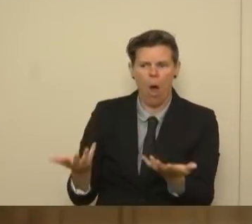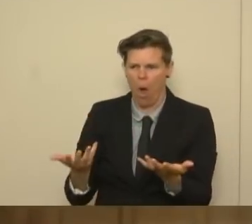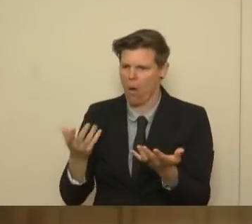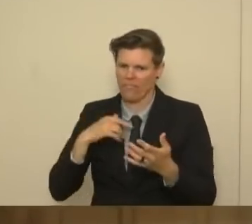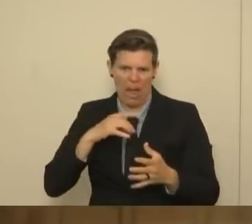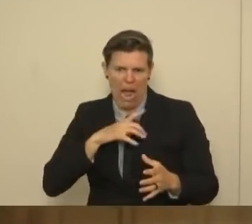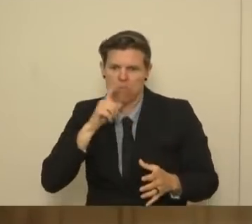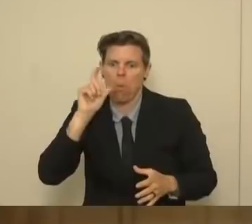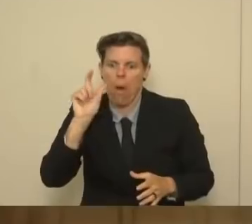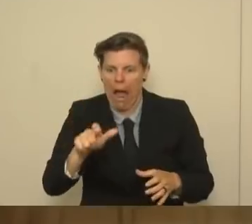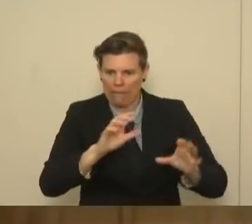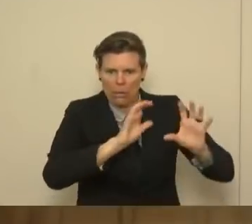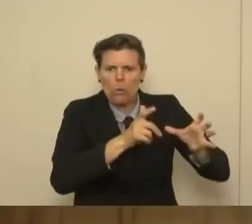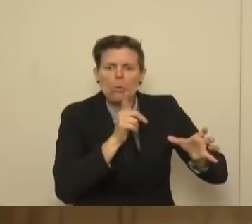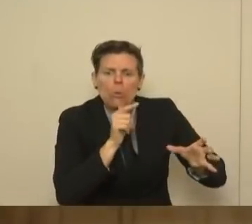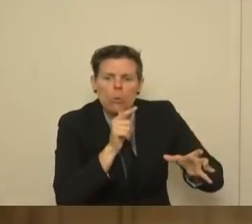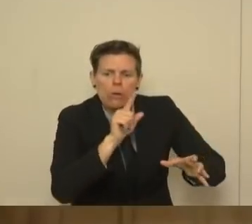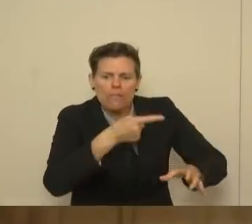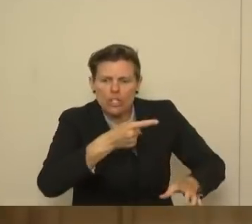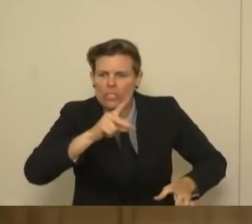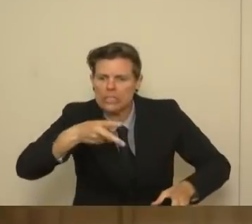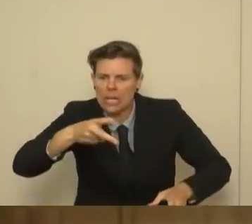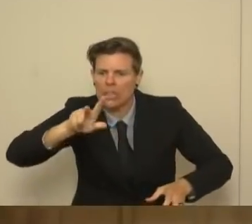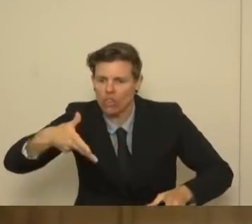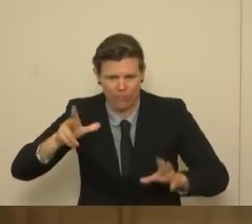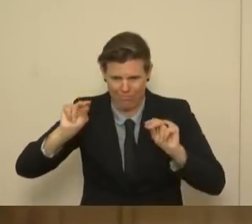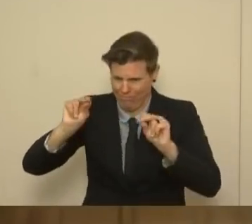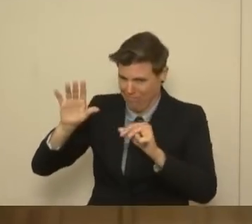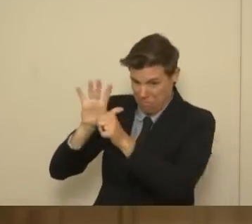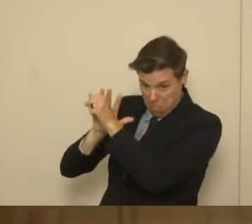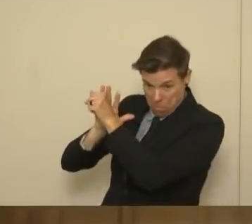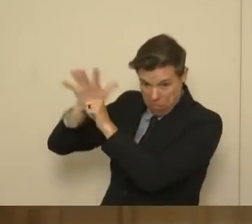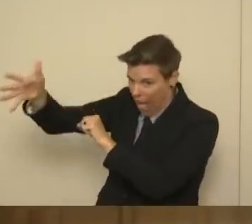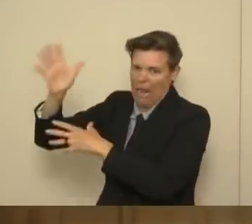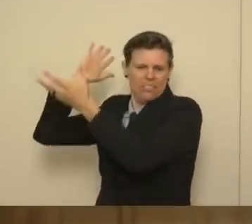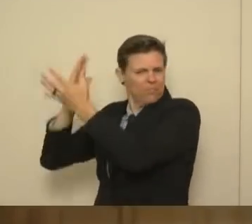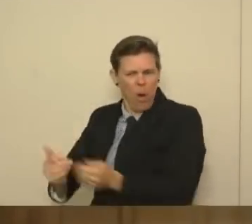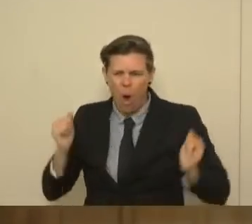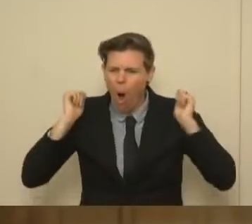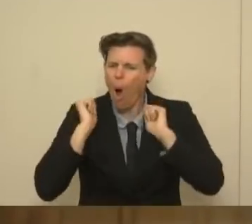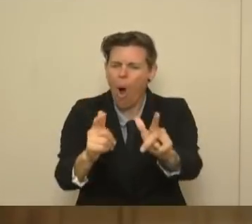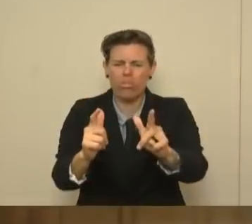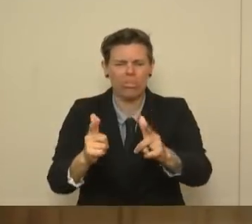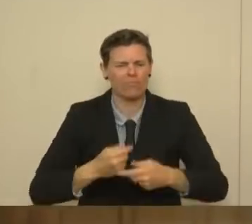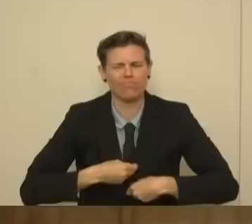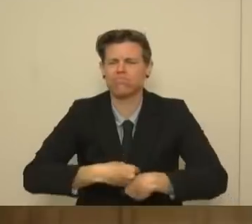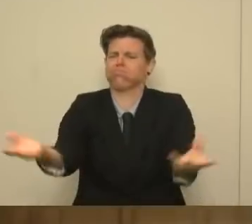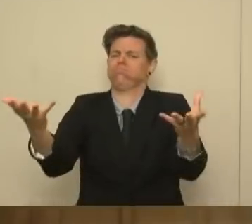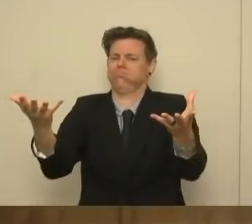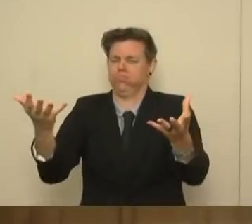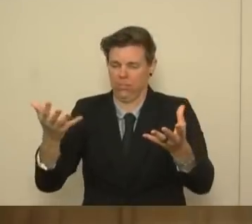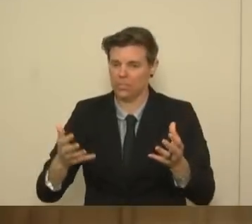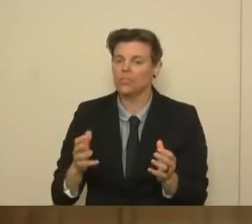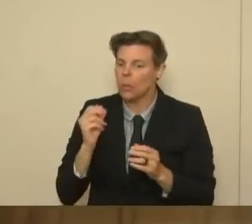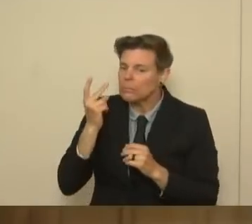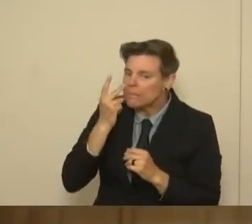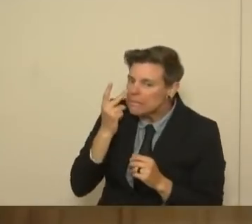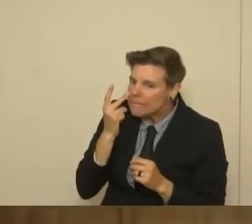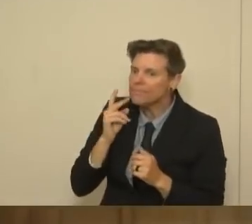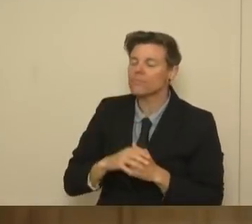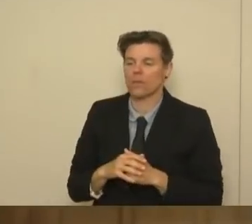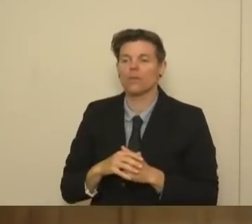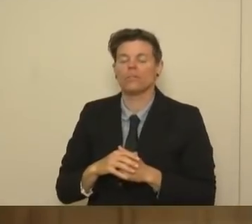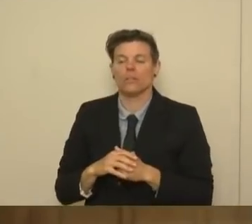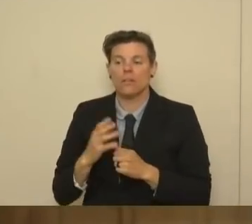work unless I get a flu vaccine, or those are required. And so there's two issues. One is vulnerability, and the other is ability